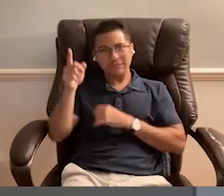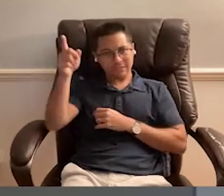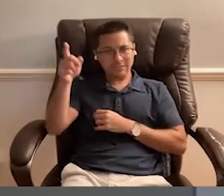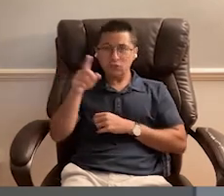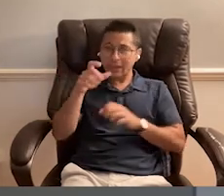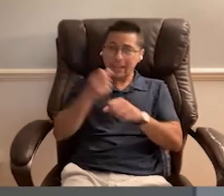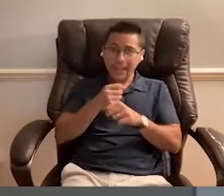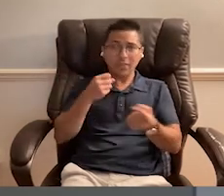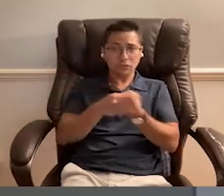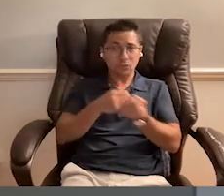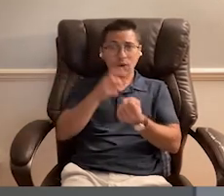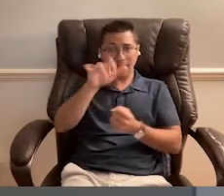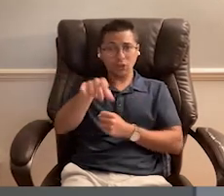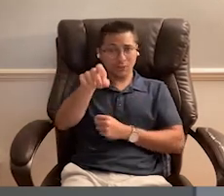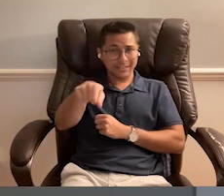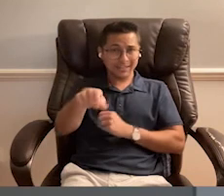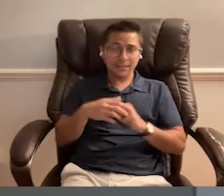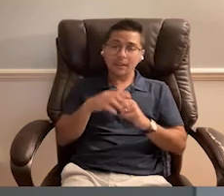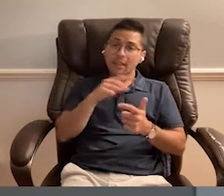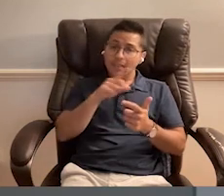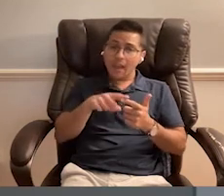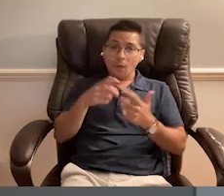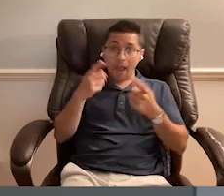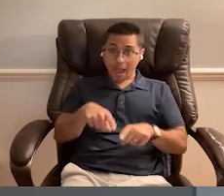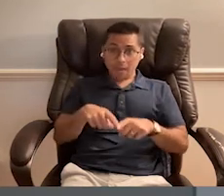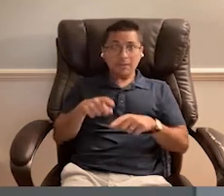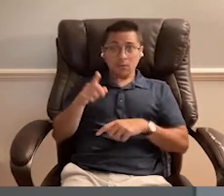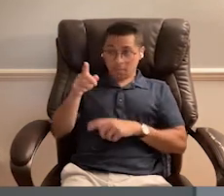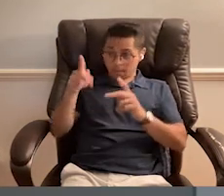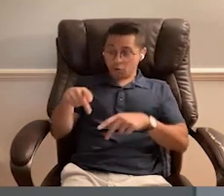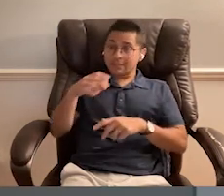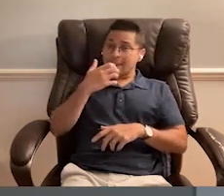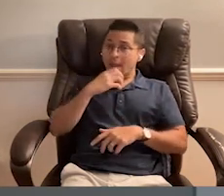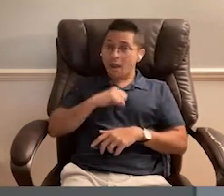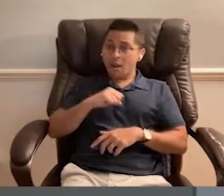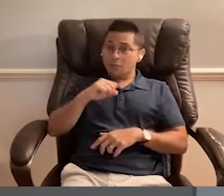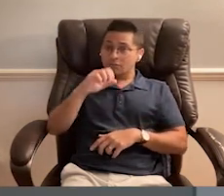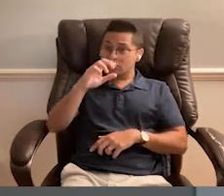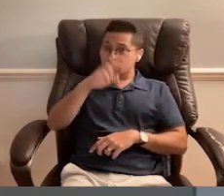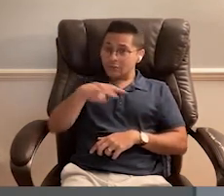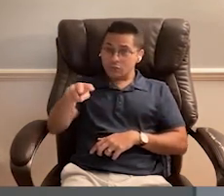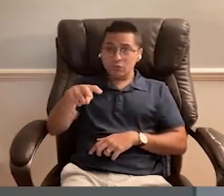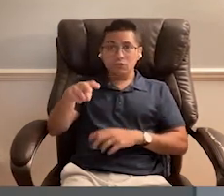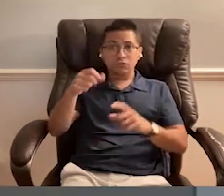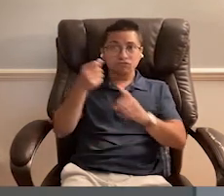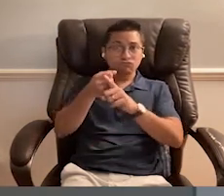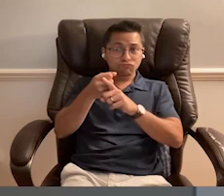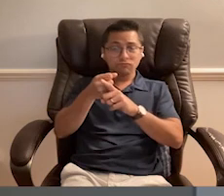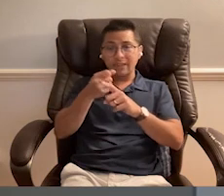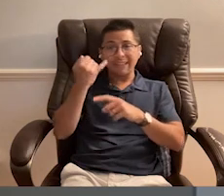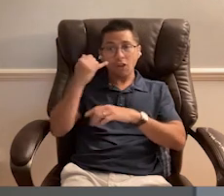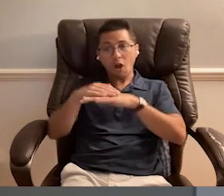all the supports and services under the Medicaid state plan, so you can get some support that you need. And then what happens is when the individual ages